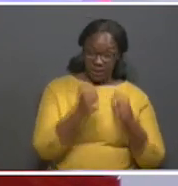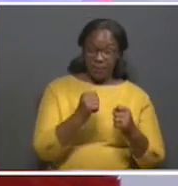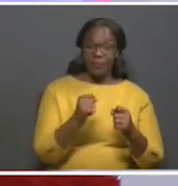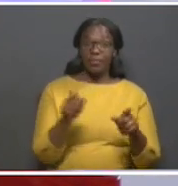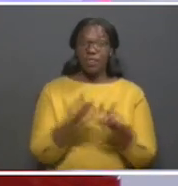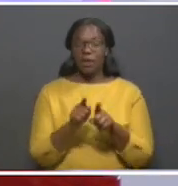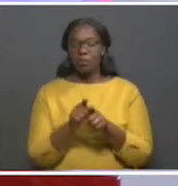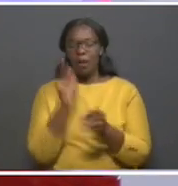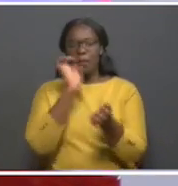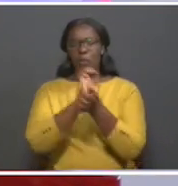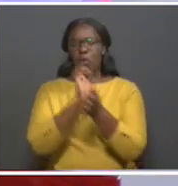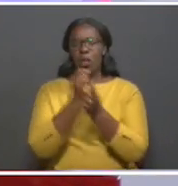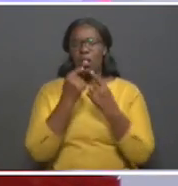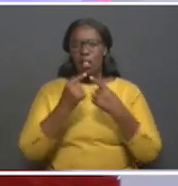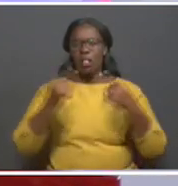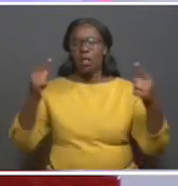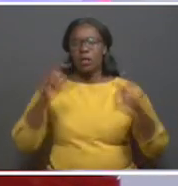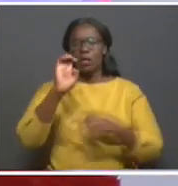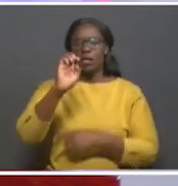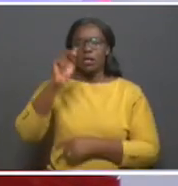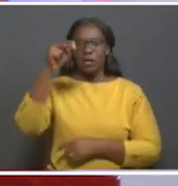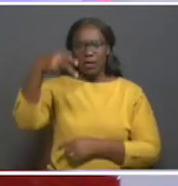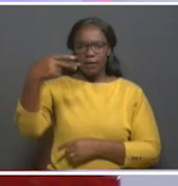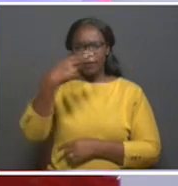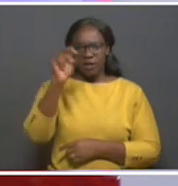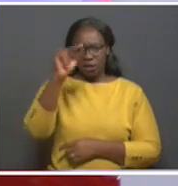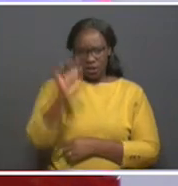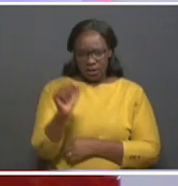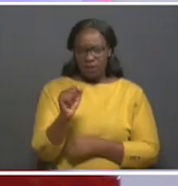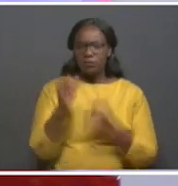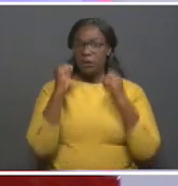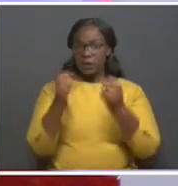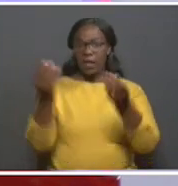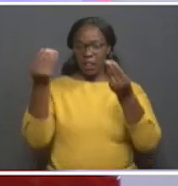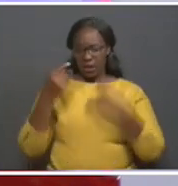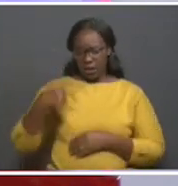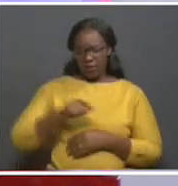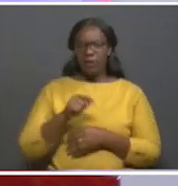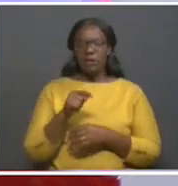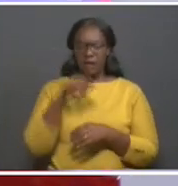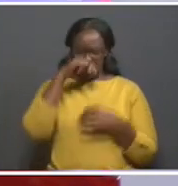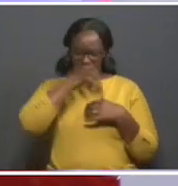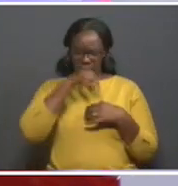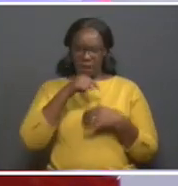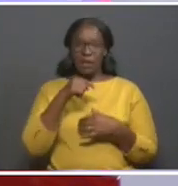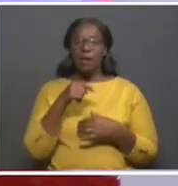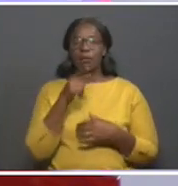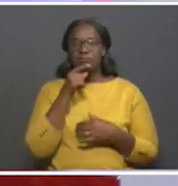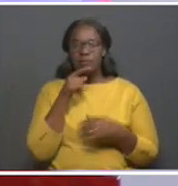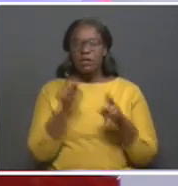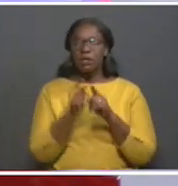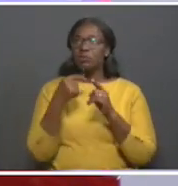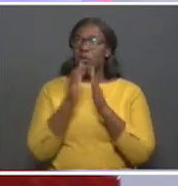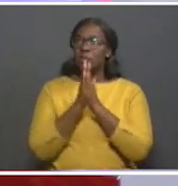As Paul declares in the book of Ephesians, where he says, strengthen us, Lord, in our inner man. We are praying that